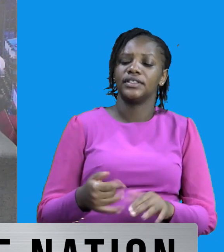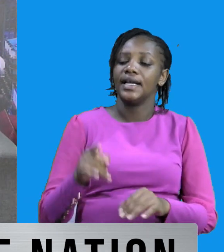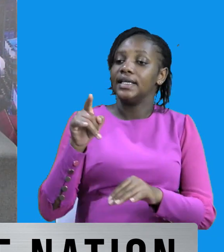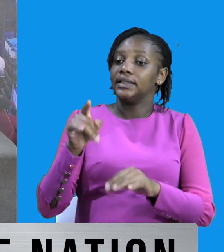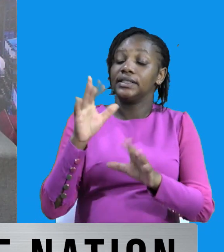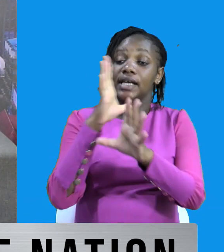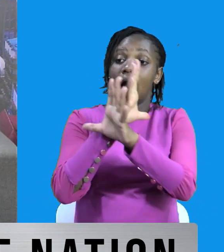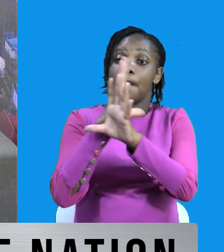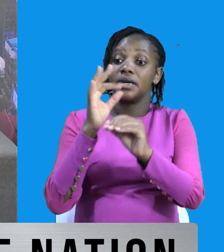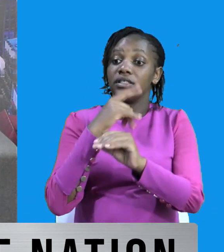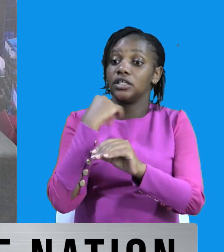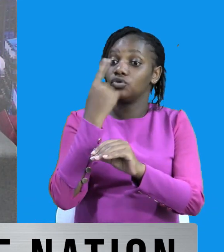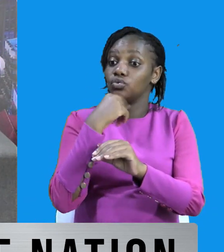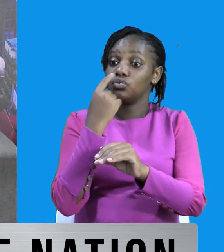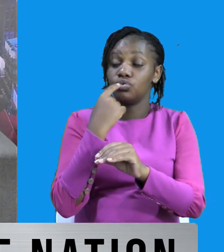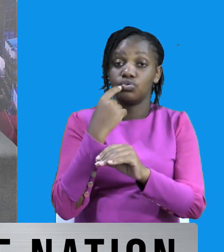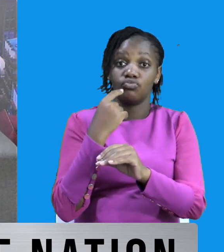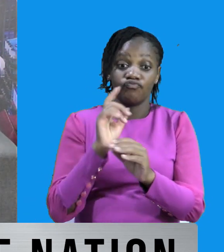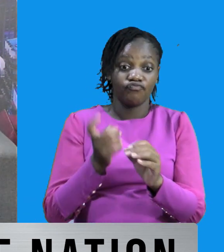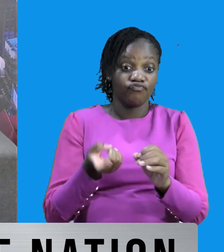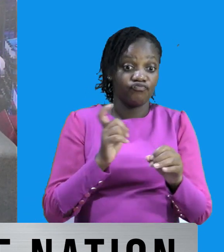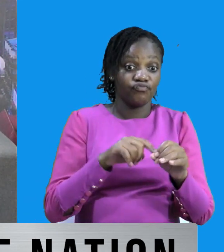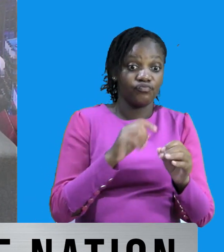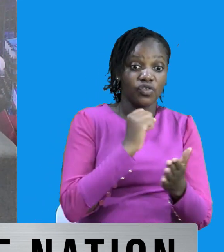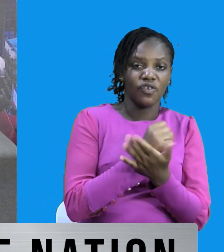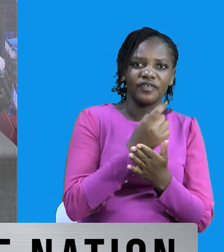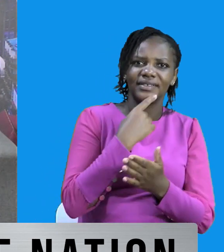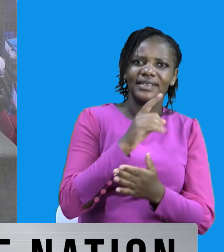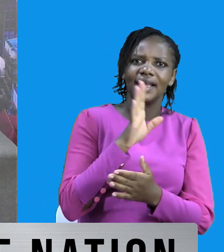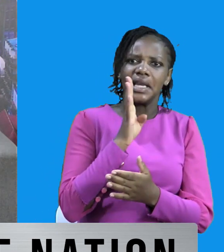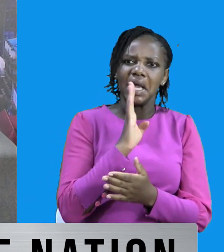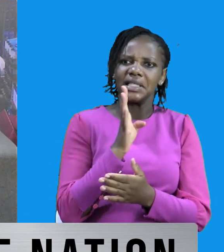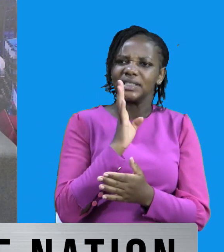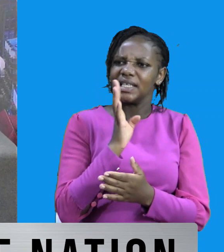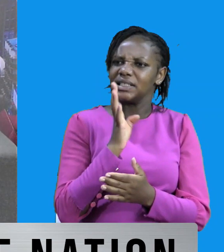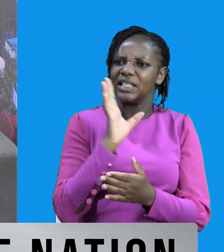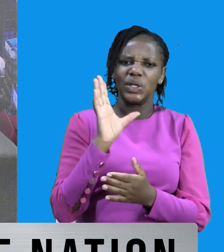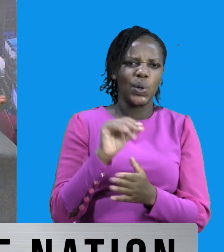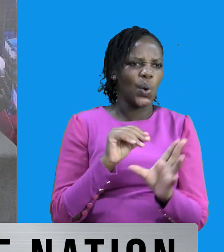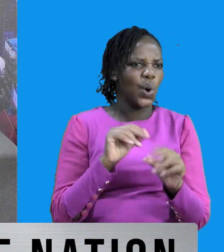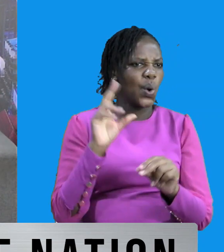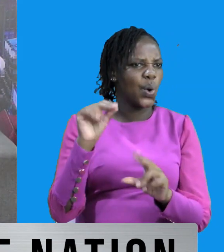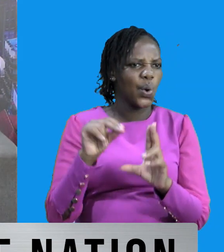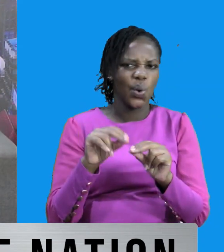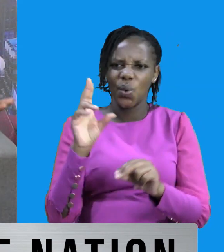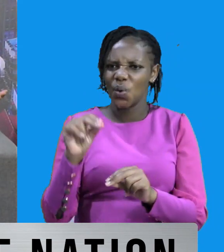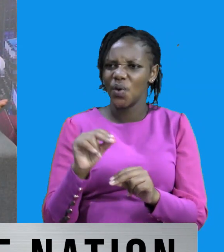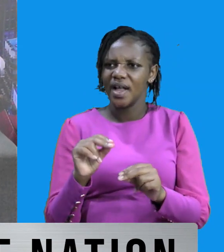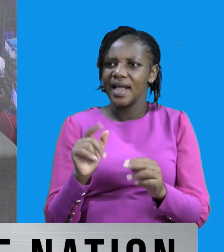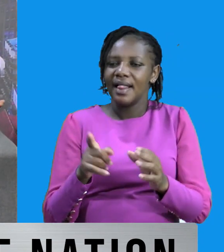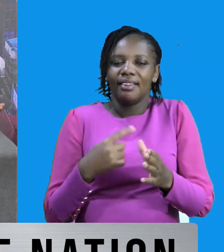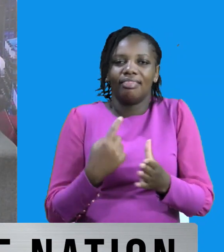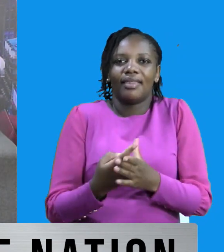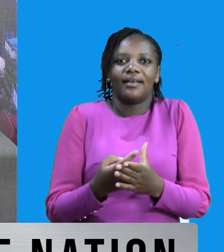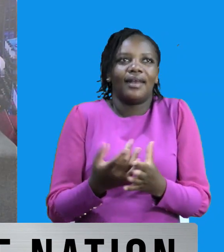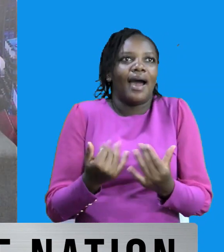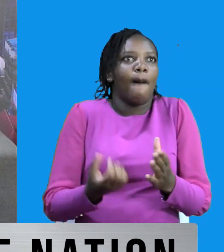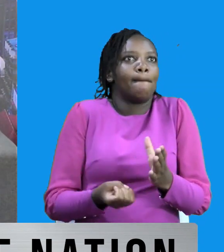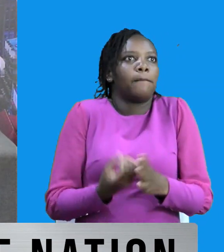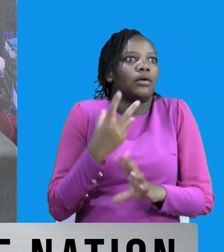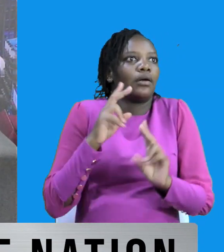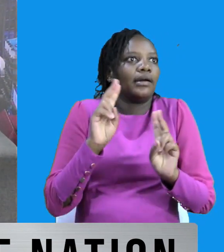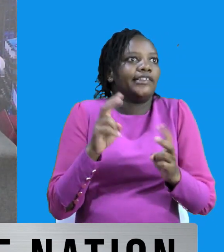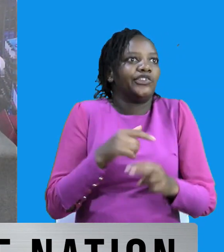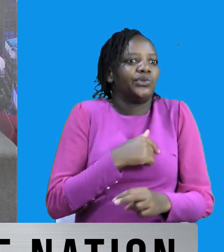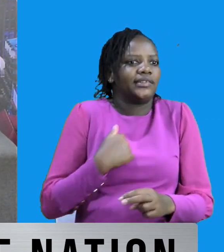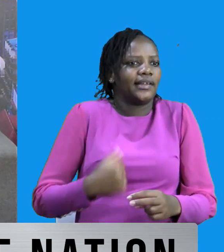president who entered into office saying, madeni, apana. The face of deni for me is Chinese. So the moment I see